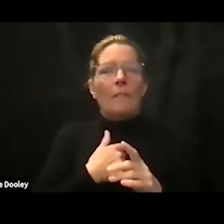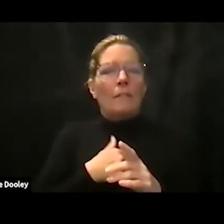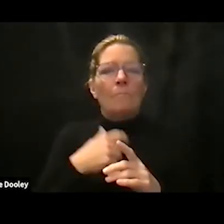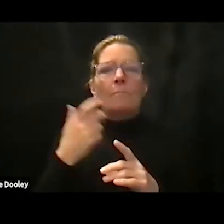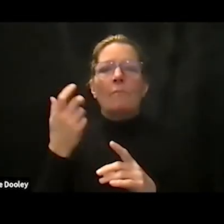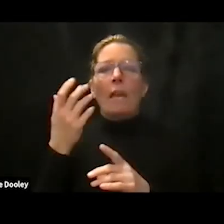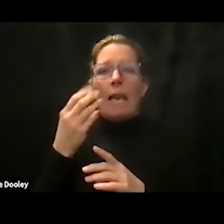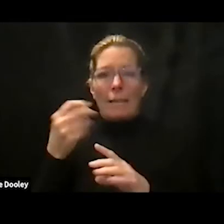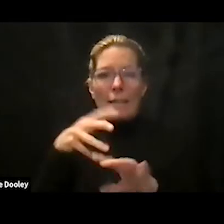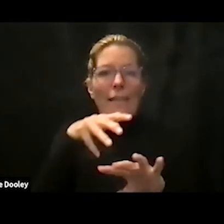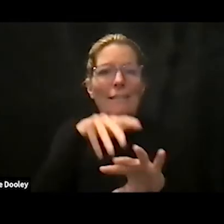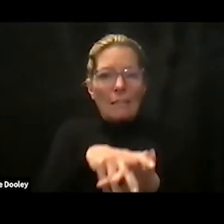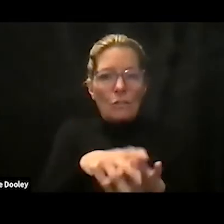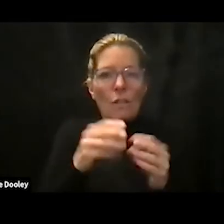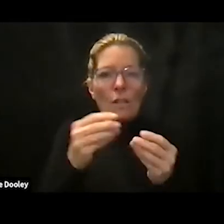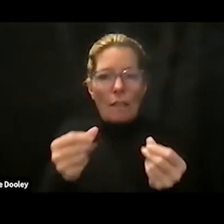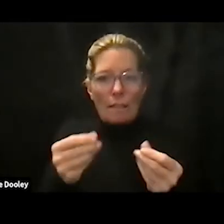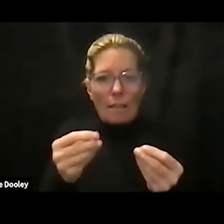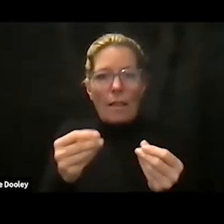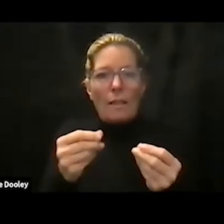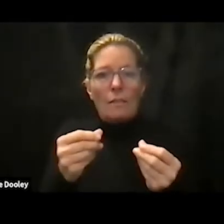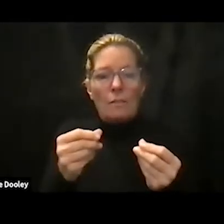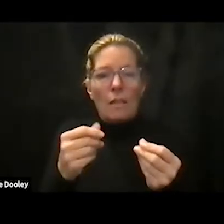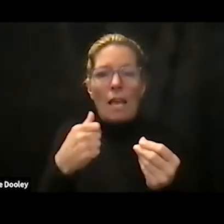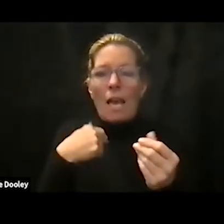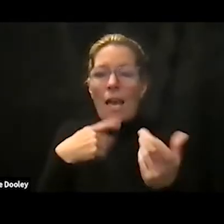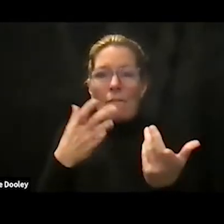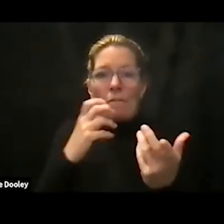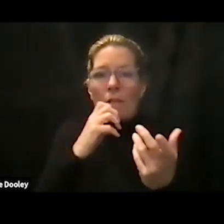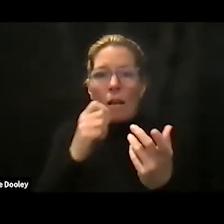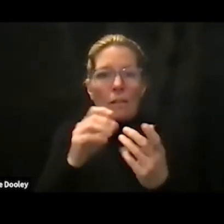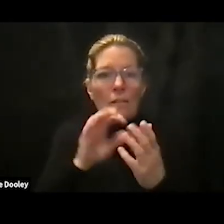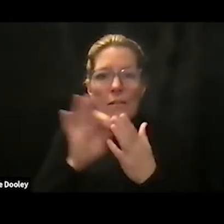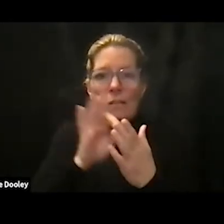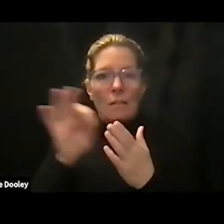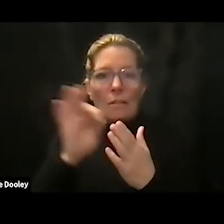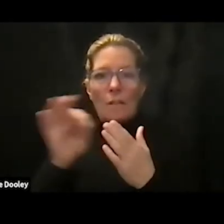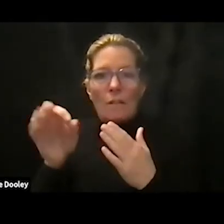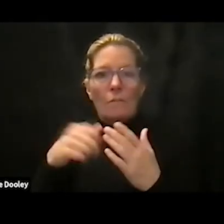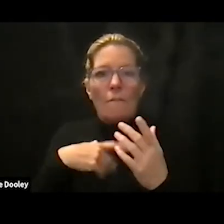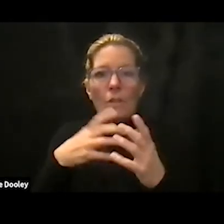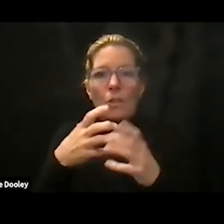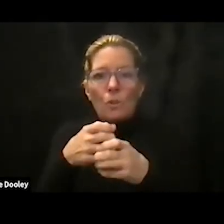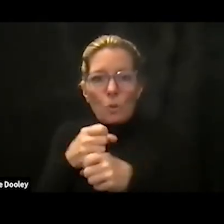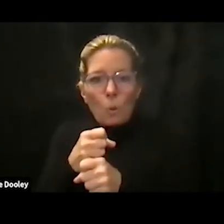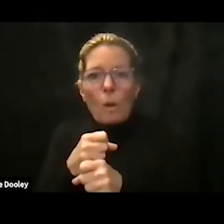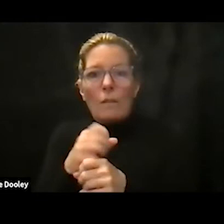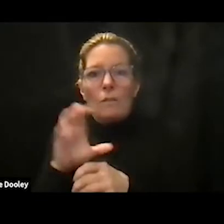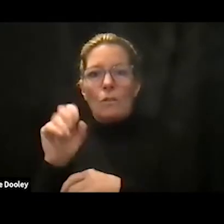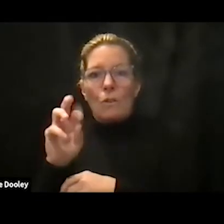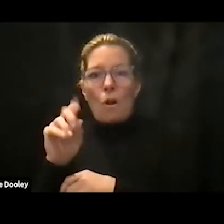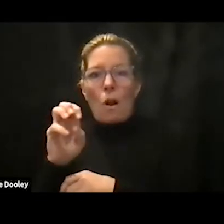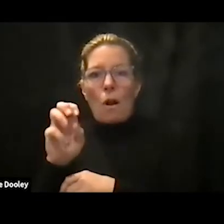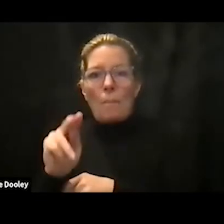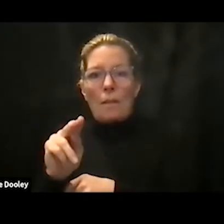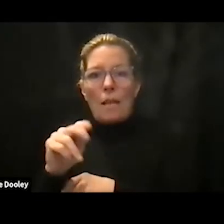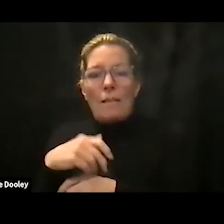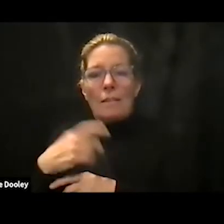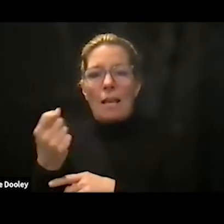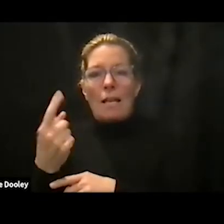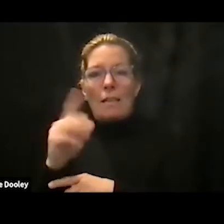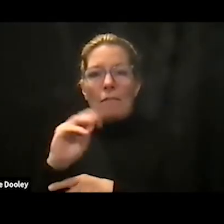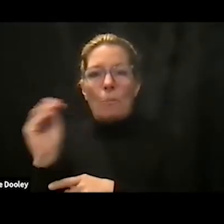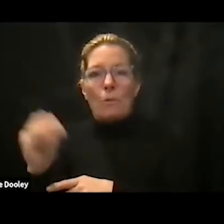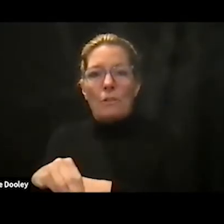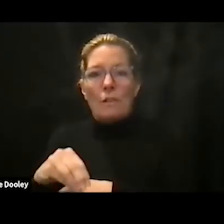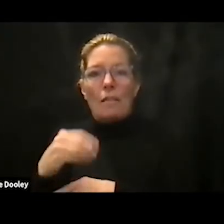Indigenous lands also hold unquantified megatons of sequestered carbon, as 11% of the planet's forests